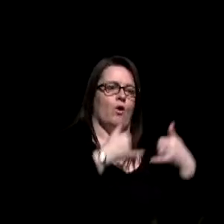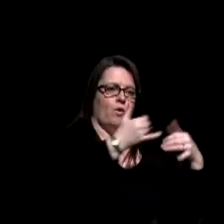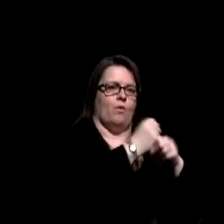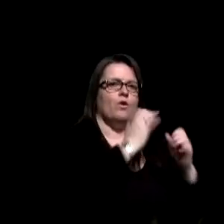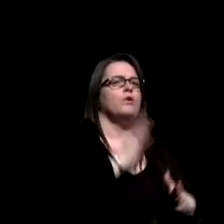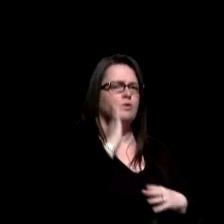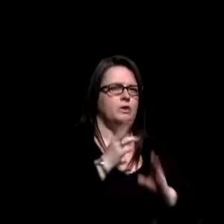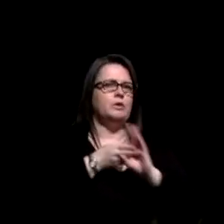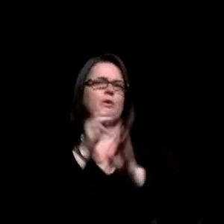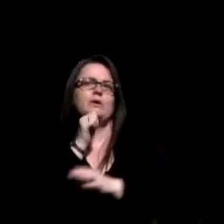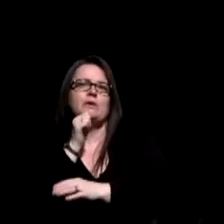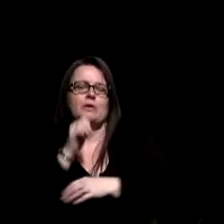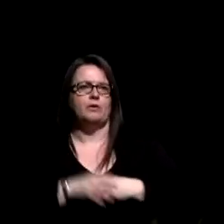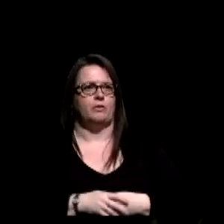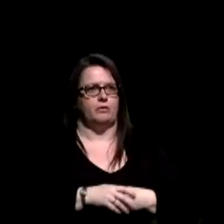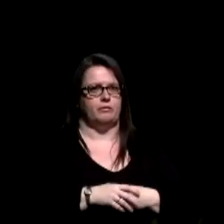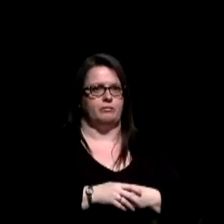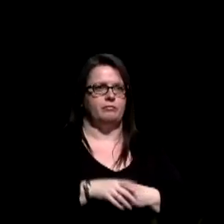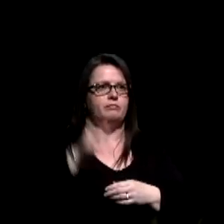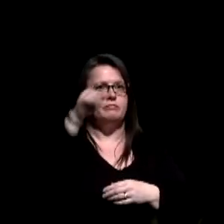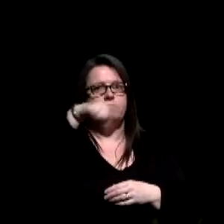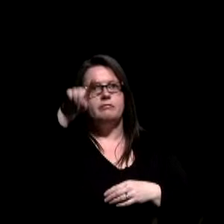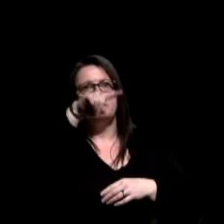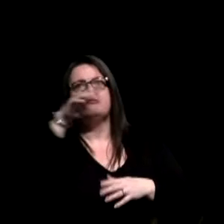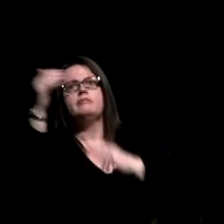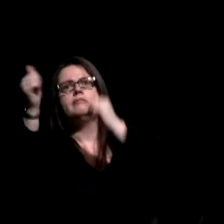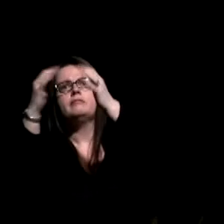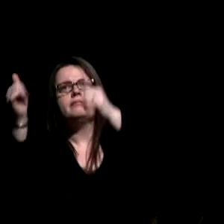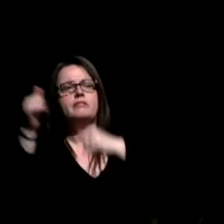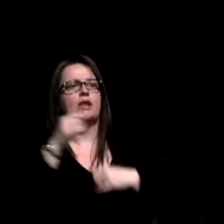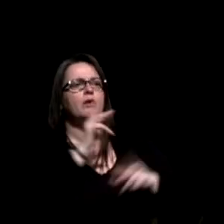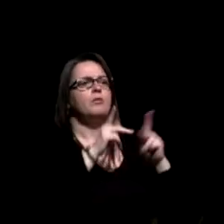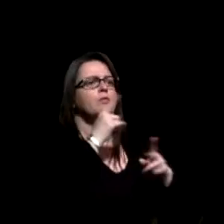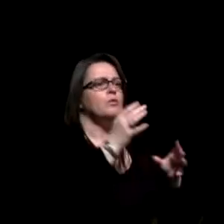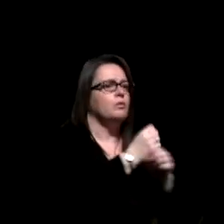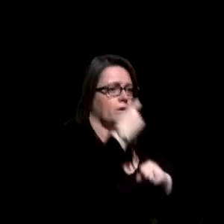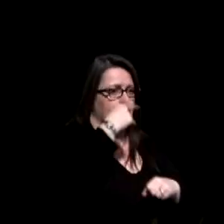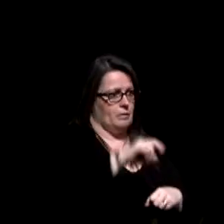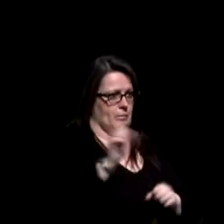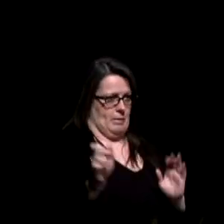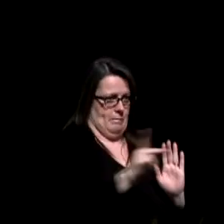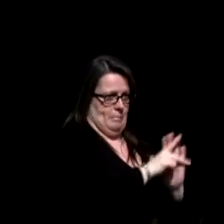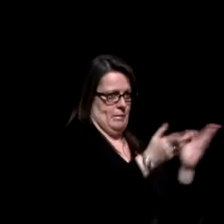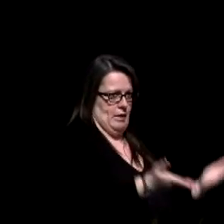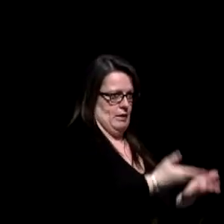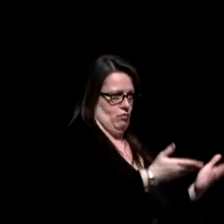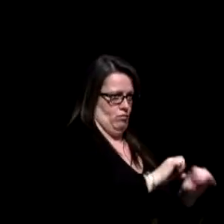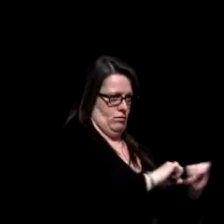recipients, please make your way back up to the stage for photos. Thank you, everyone.